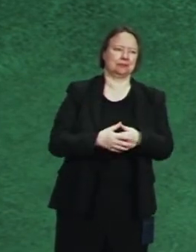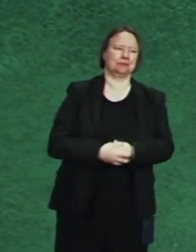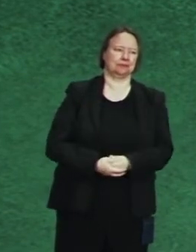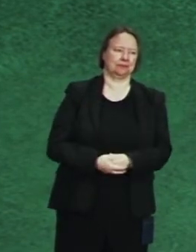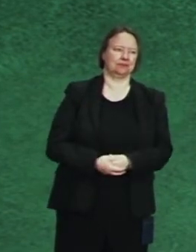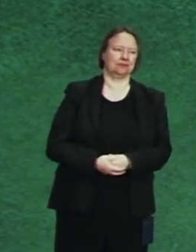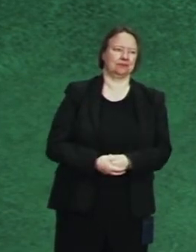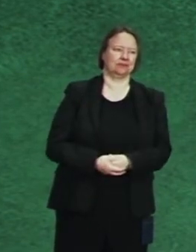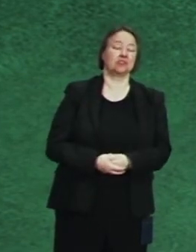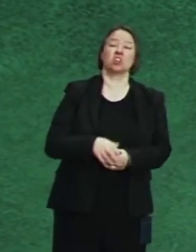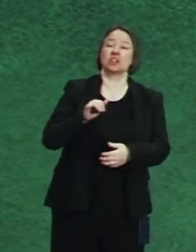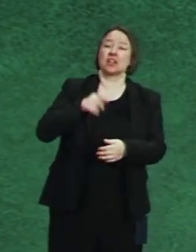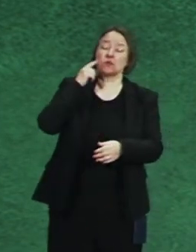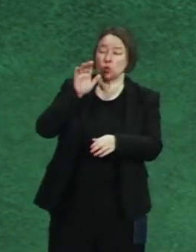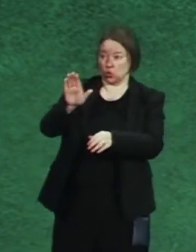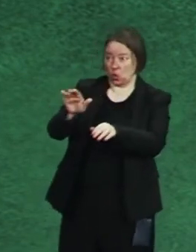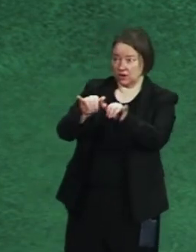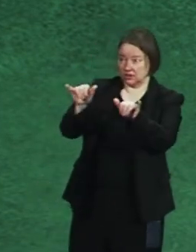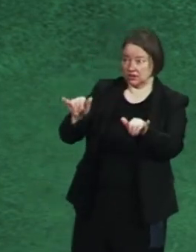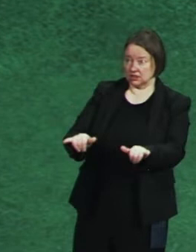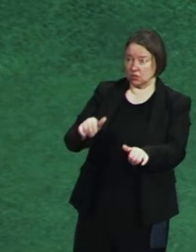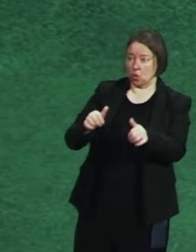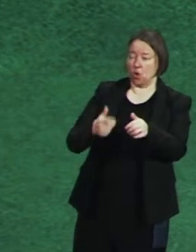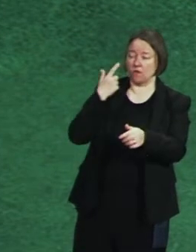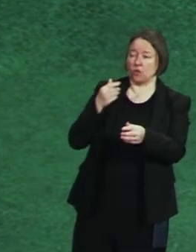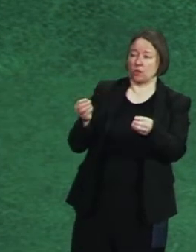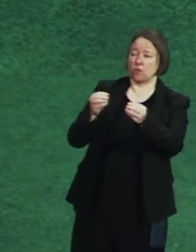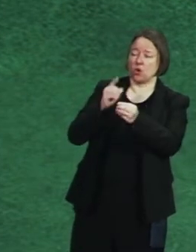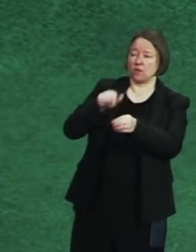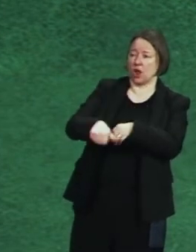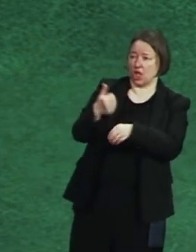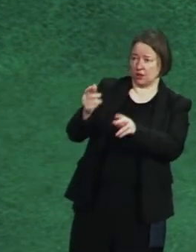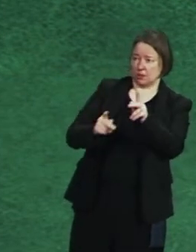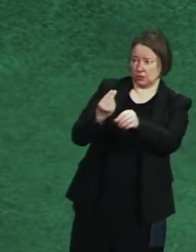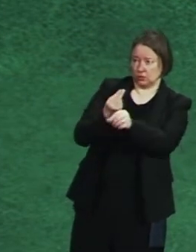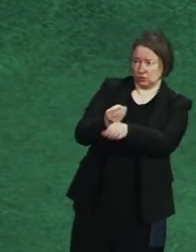And that's just for your system, or will there be more for other people?